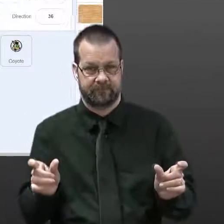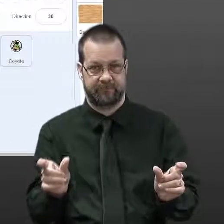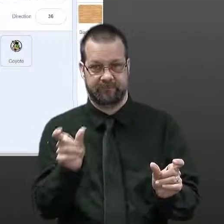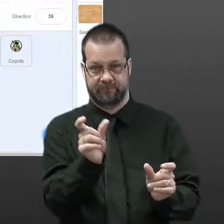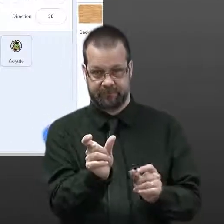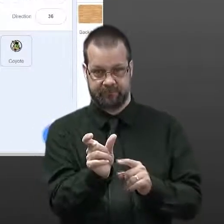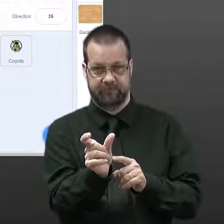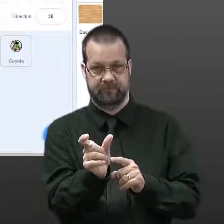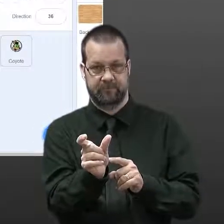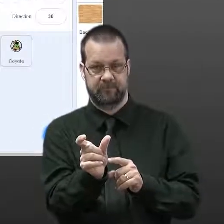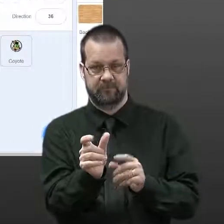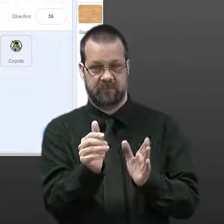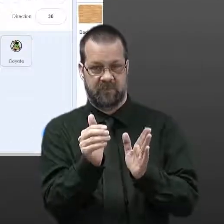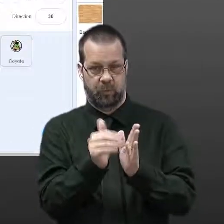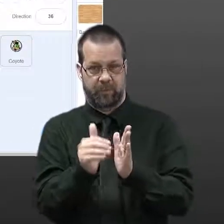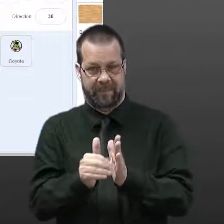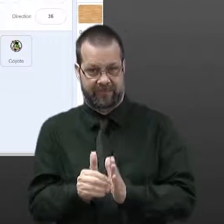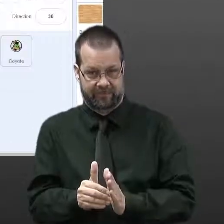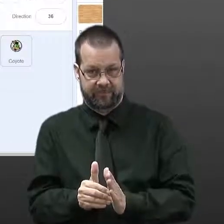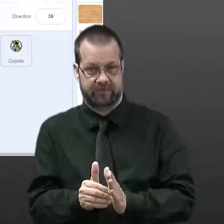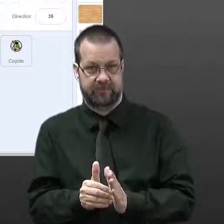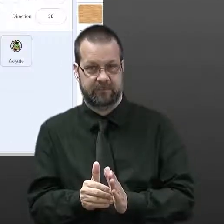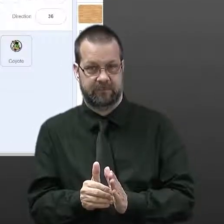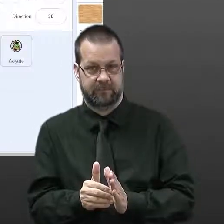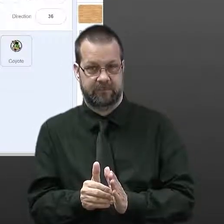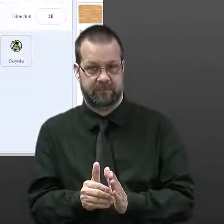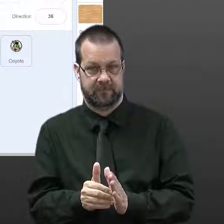we're going to repeat some actions